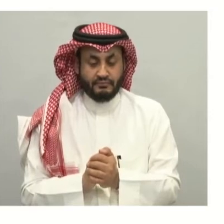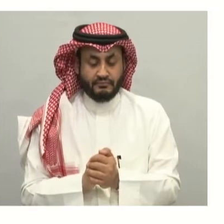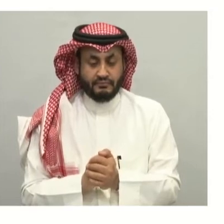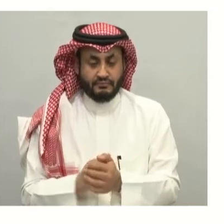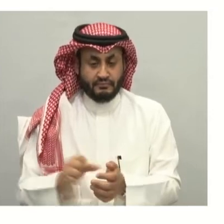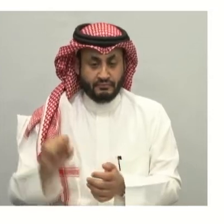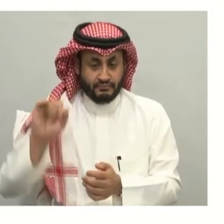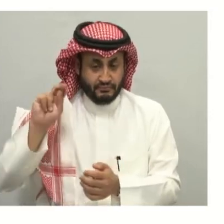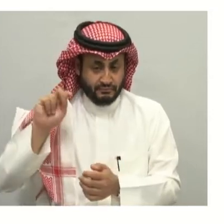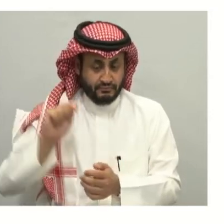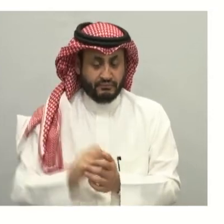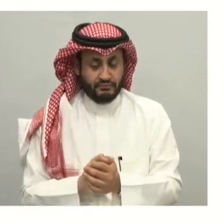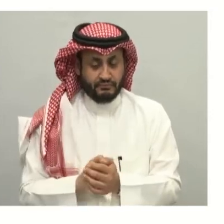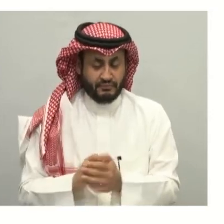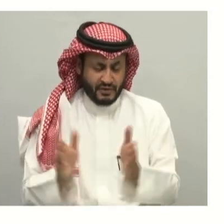Sit,